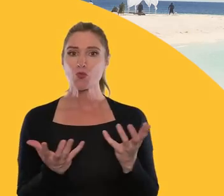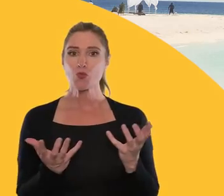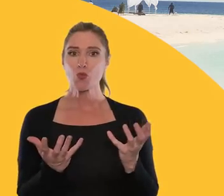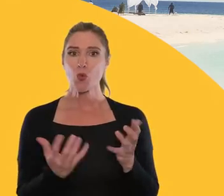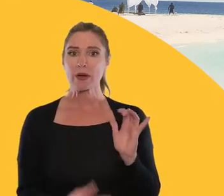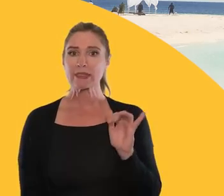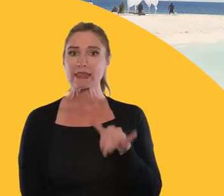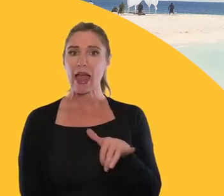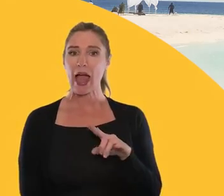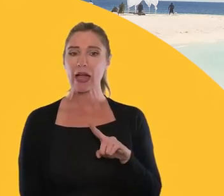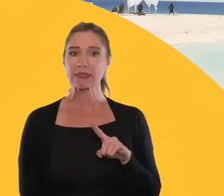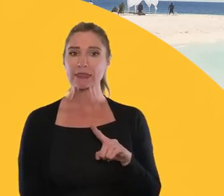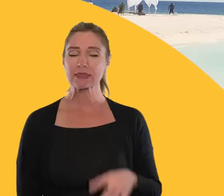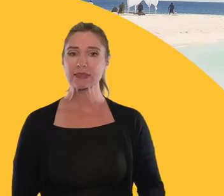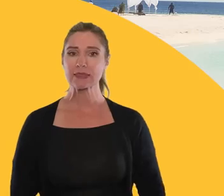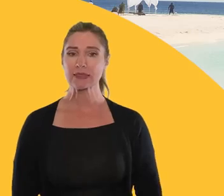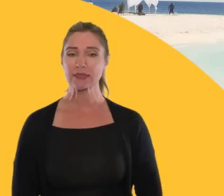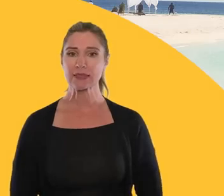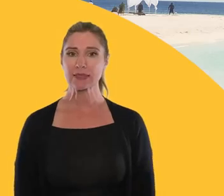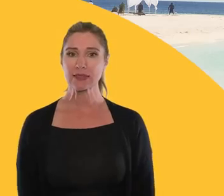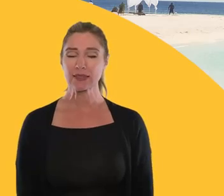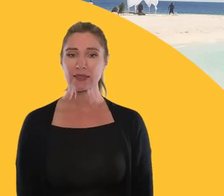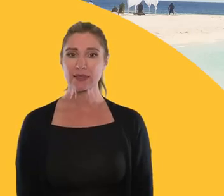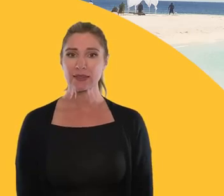What is this?